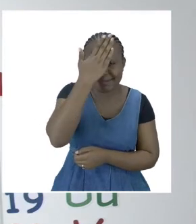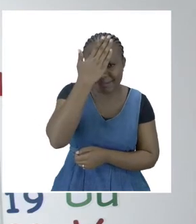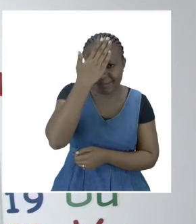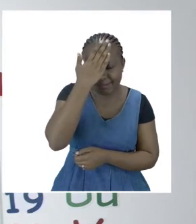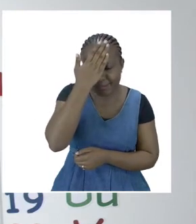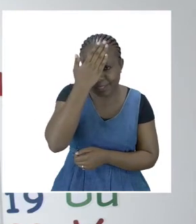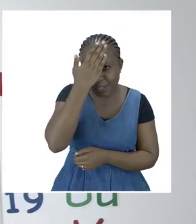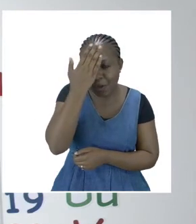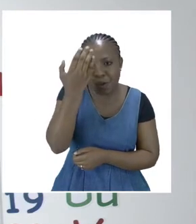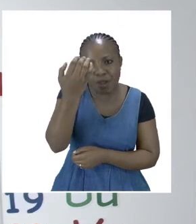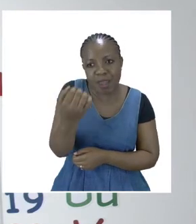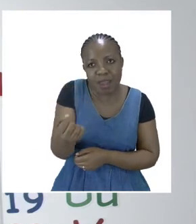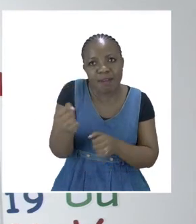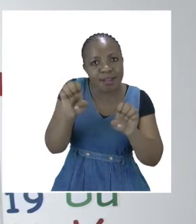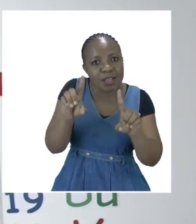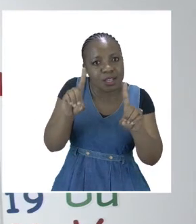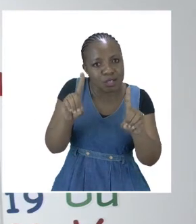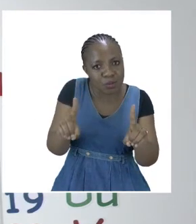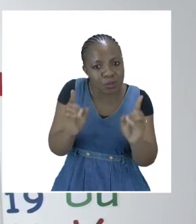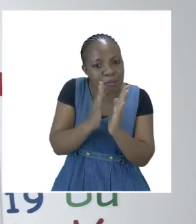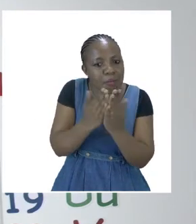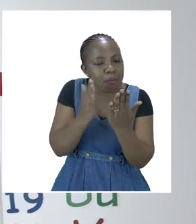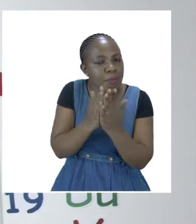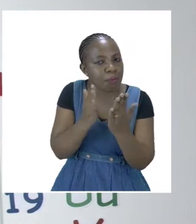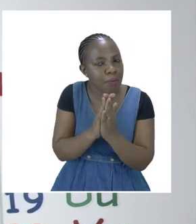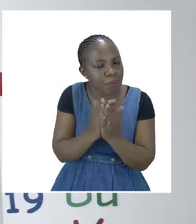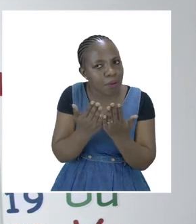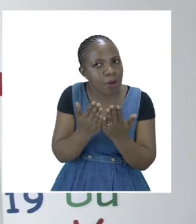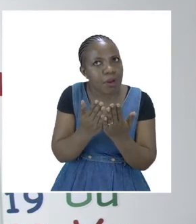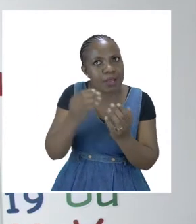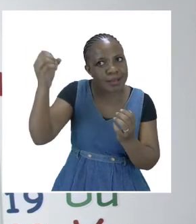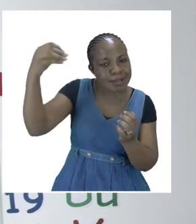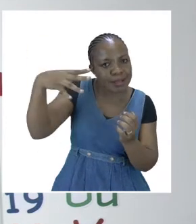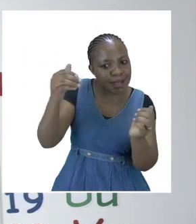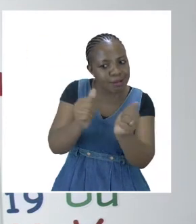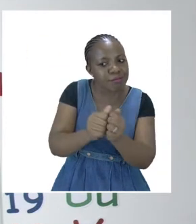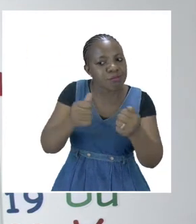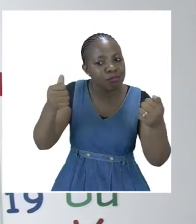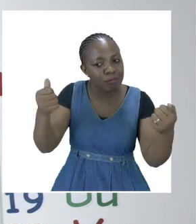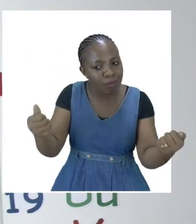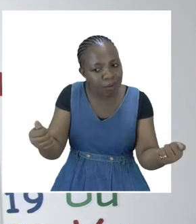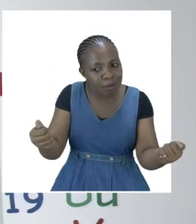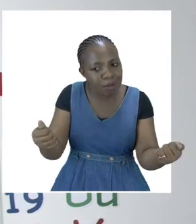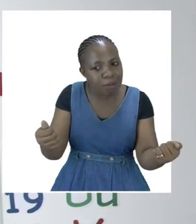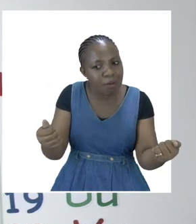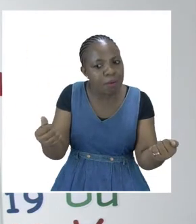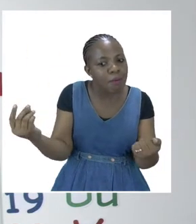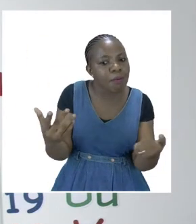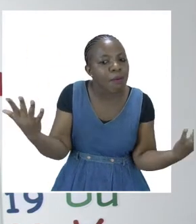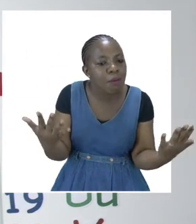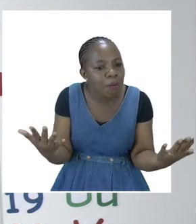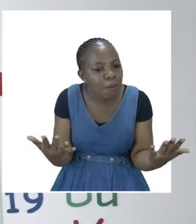booklet in our daily newspaper, street sales, or at your school every Monday